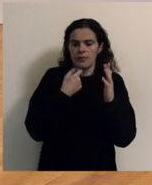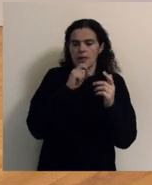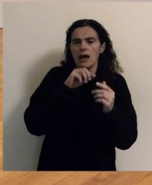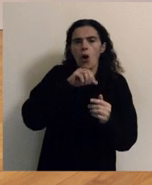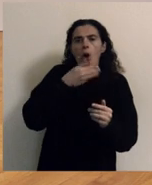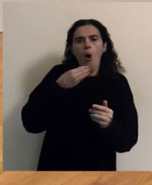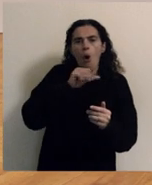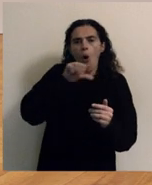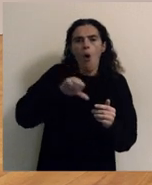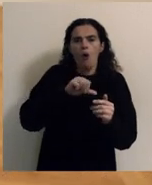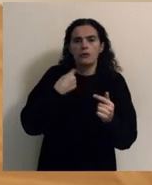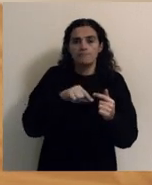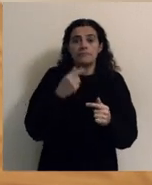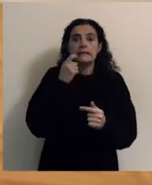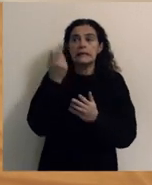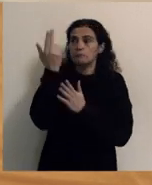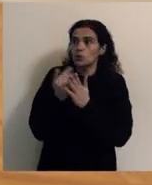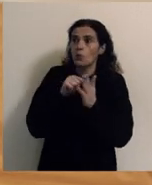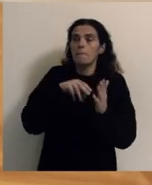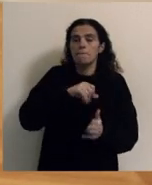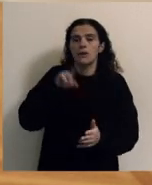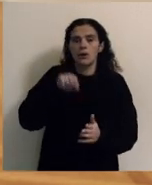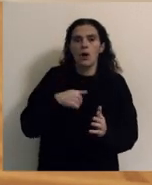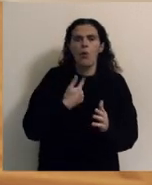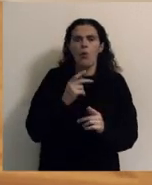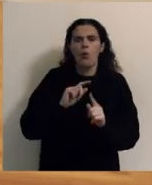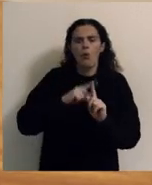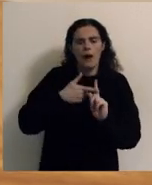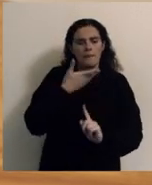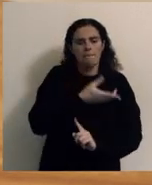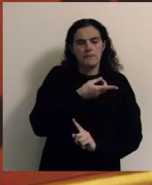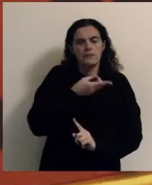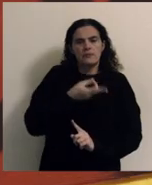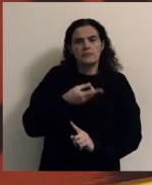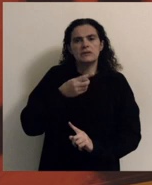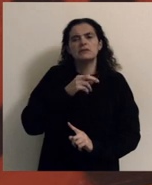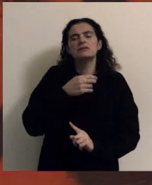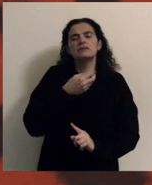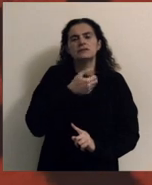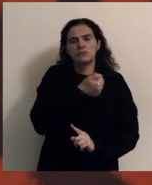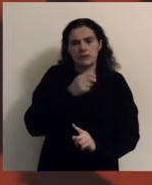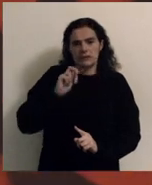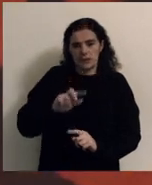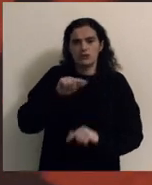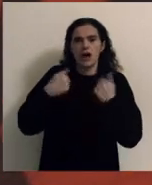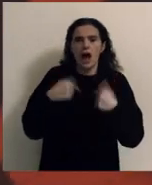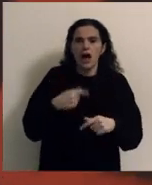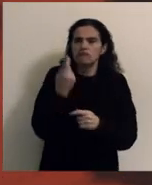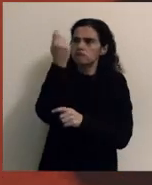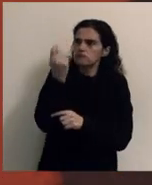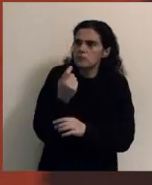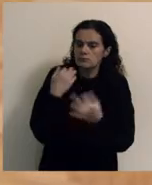oil on canvas, by Miró of 1953, a magnificent